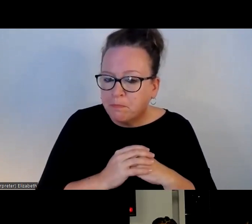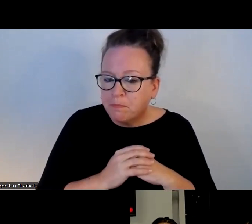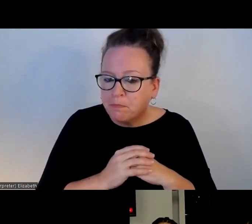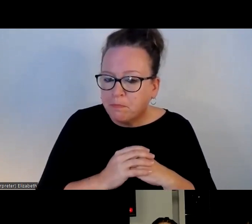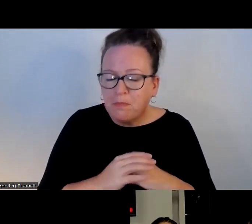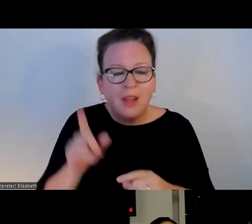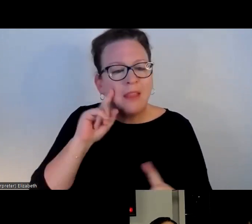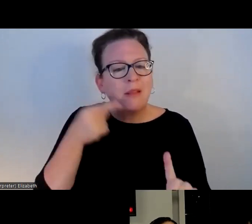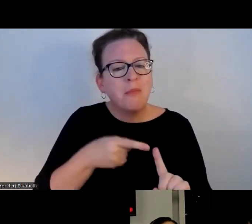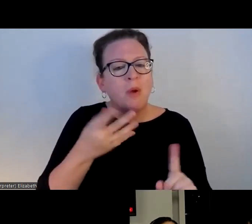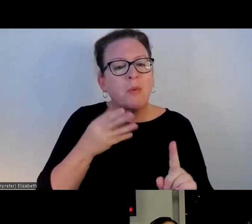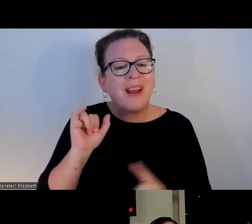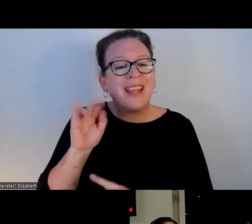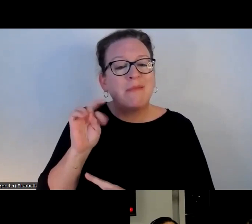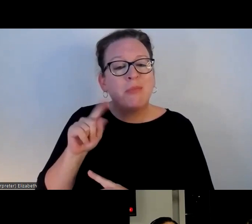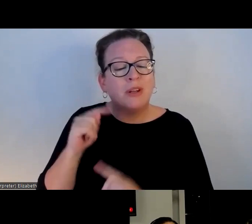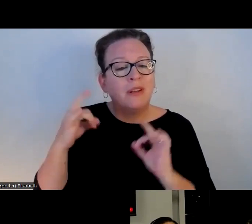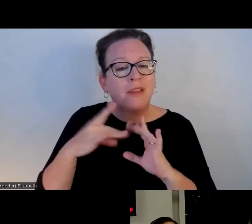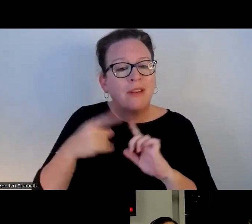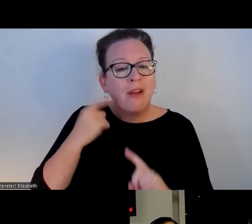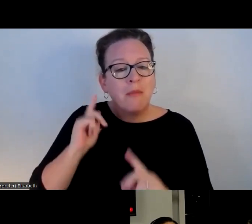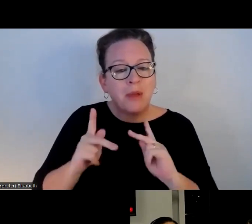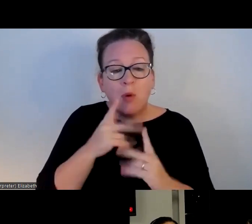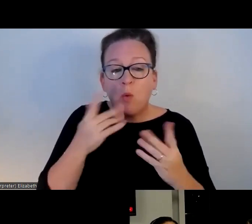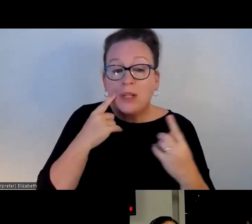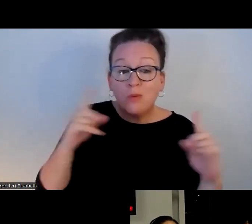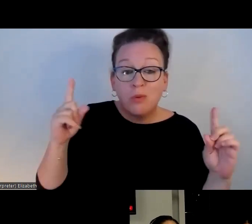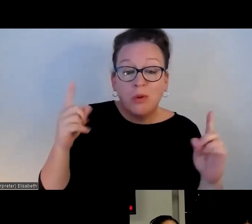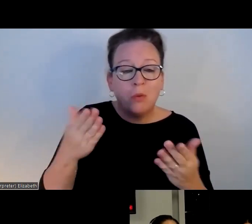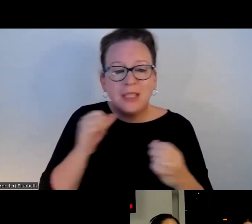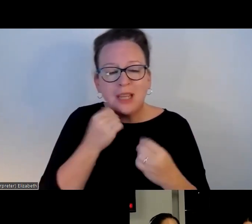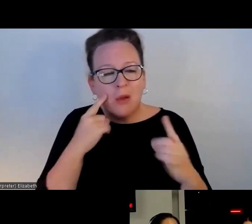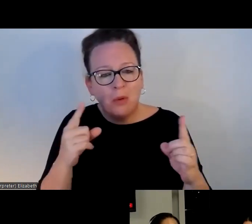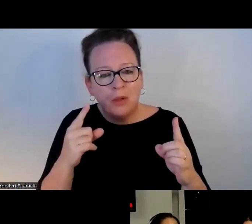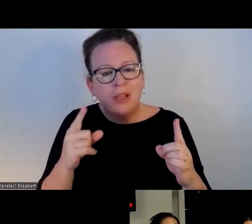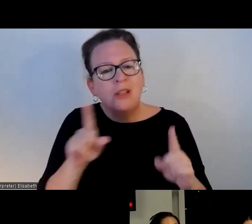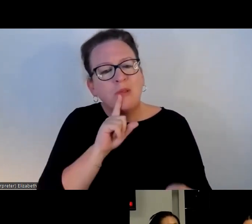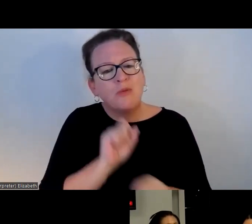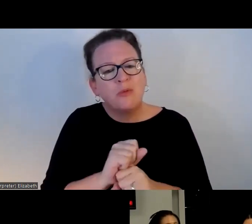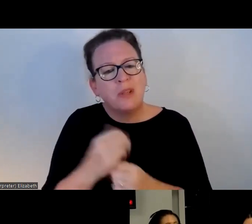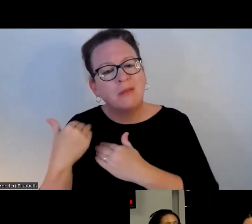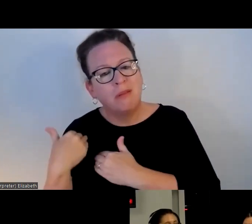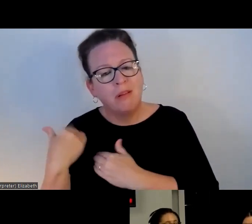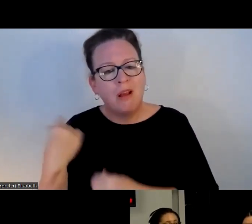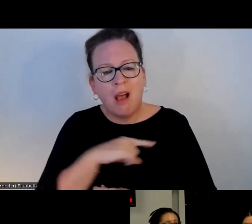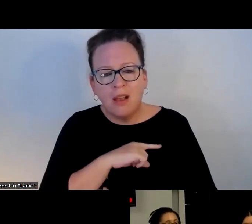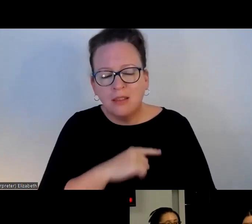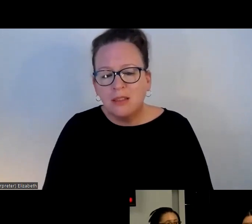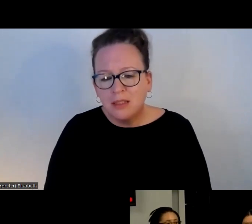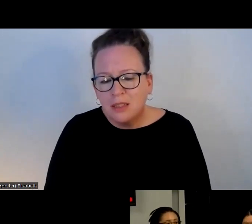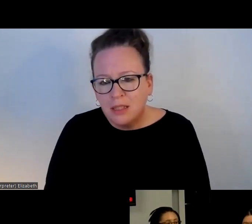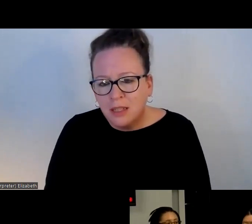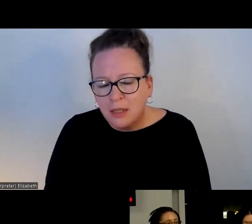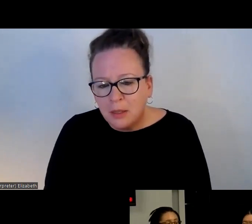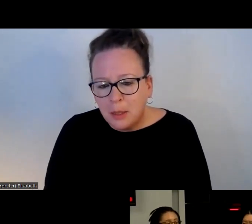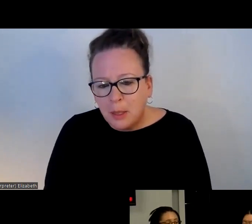working. So, it's on us to be doing all those things simultaneously to some extent, keeping notes and thinking about